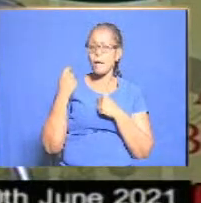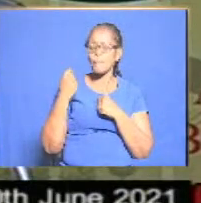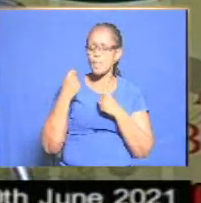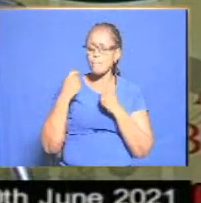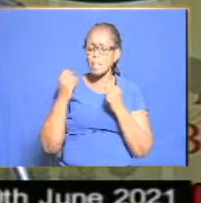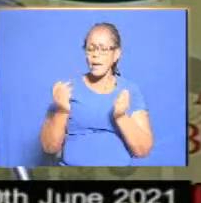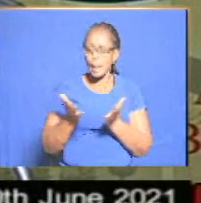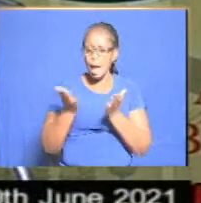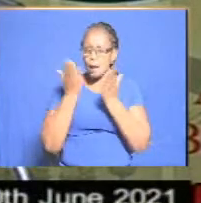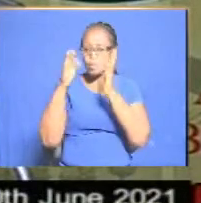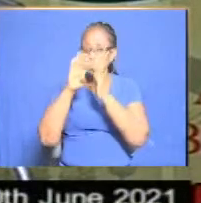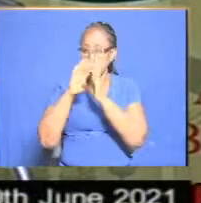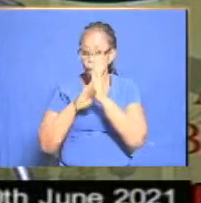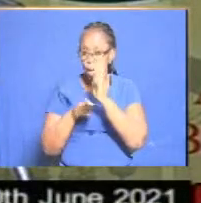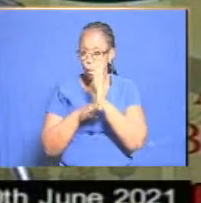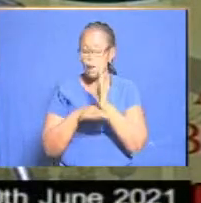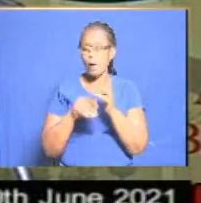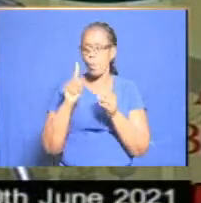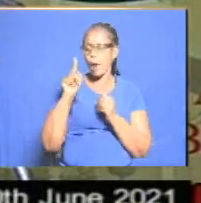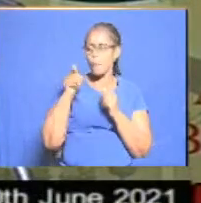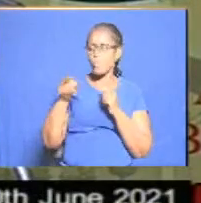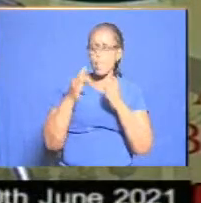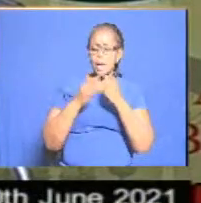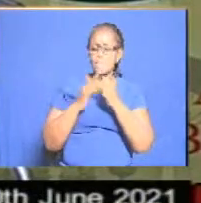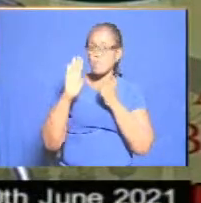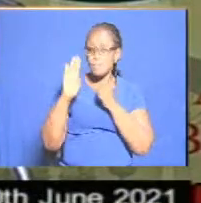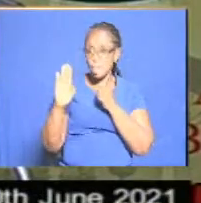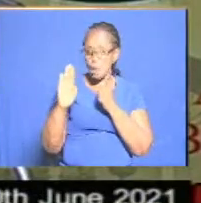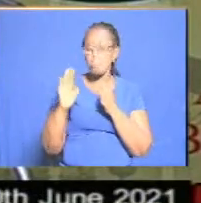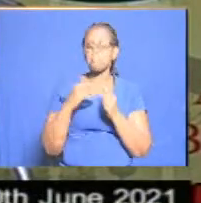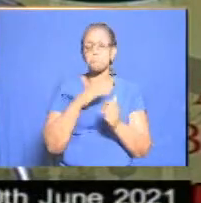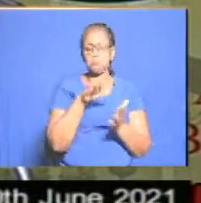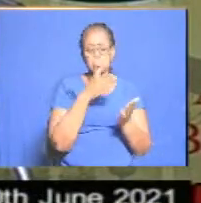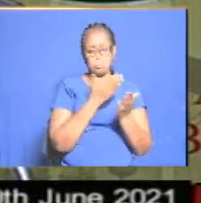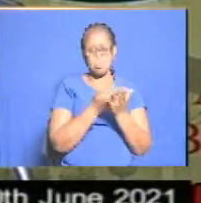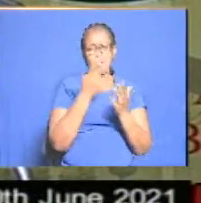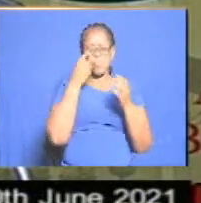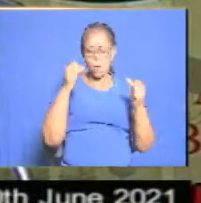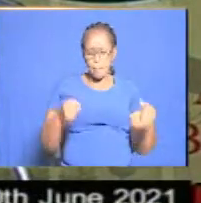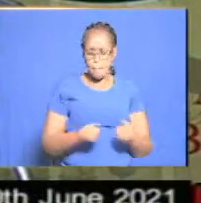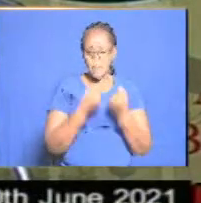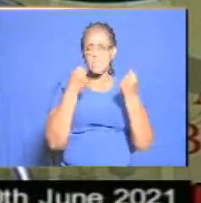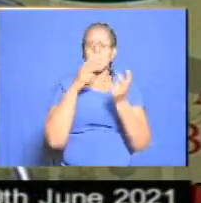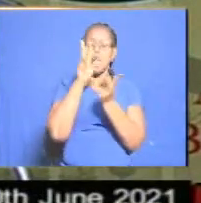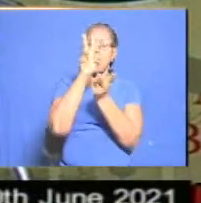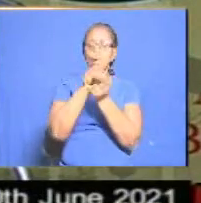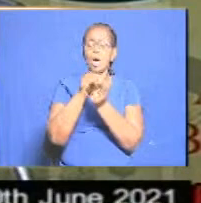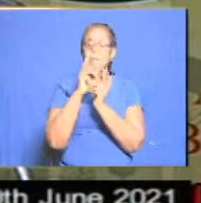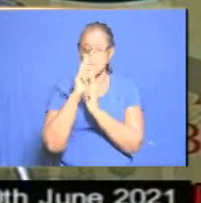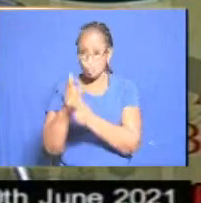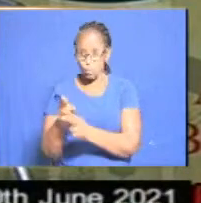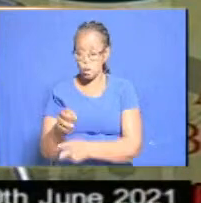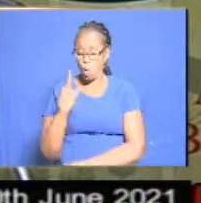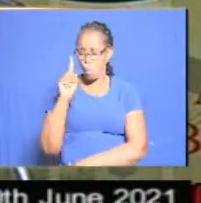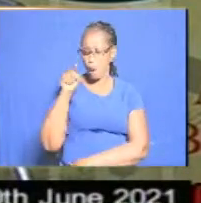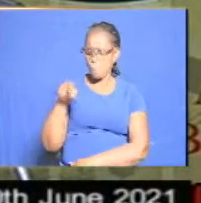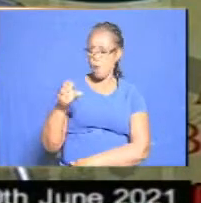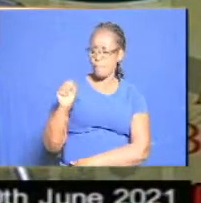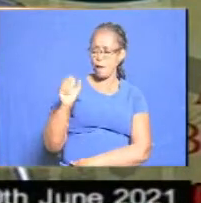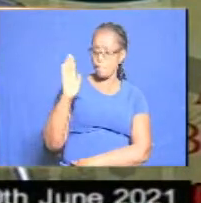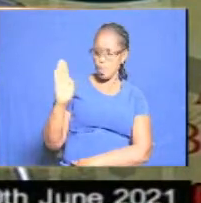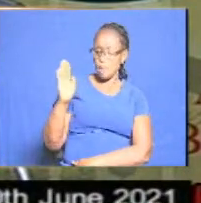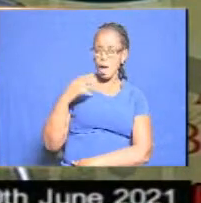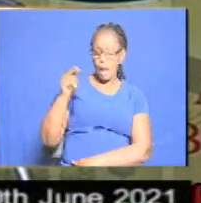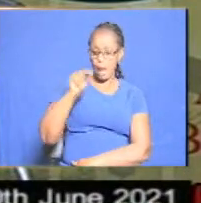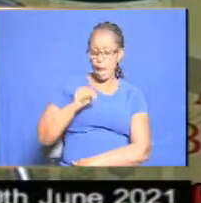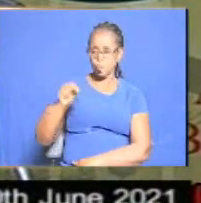Program, ₱1.8 billion has been proposed for the emergency locust response, ₱1.5 billion for the National Value